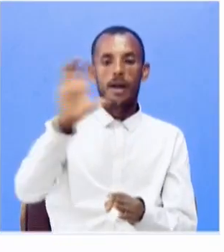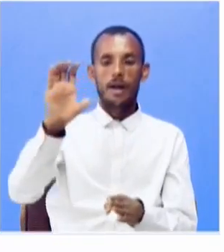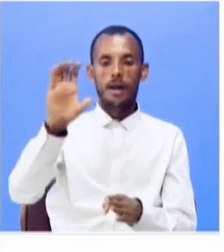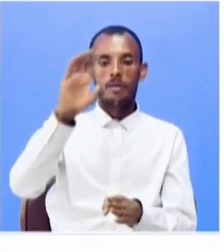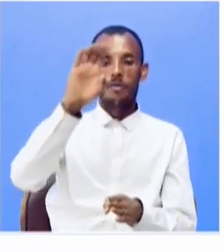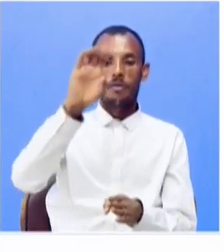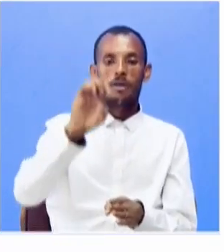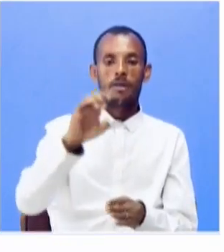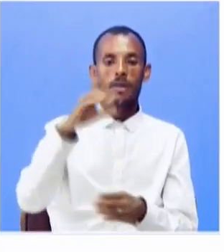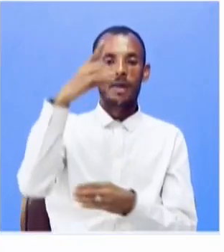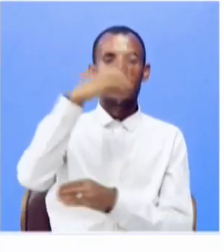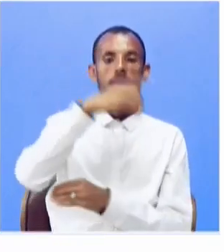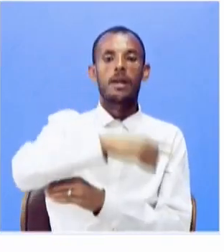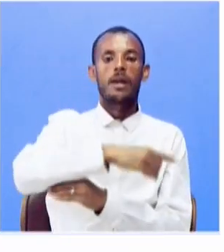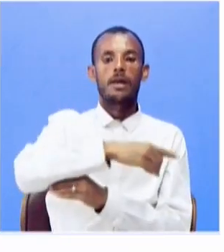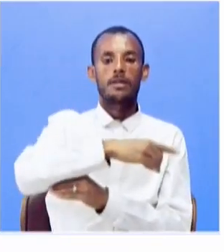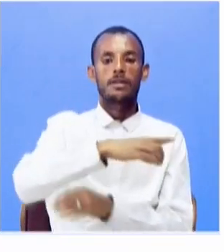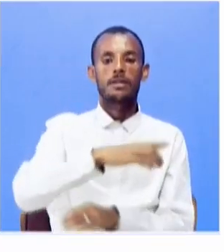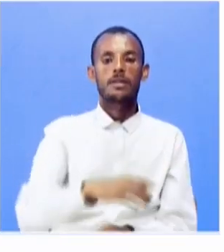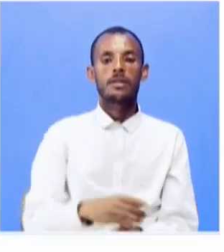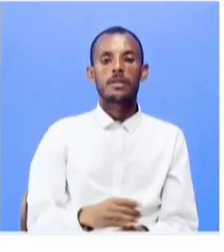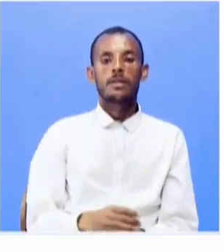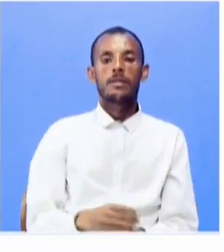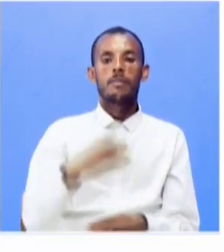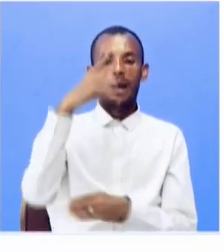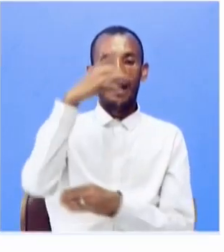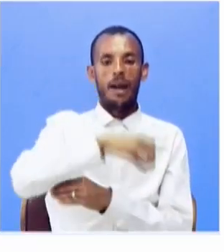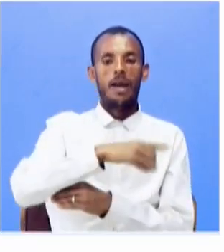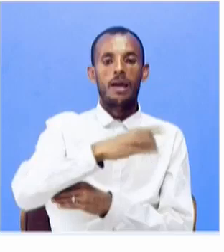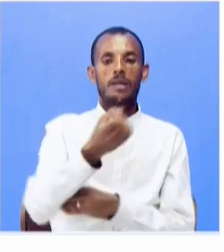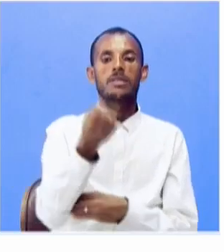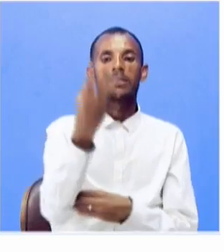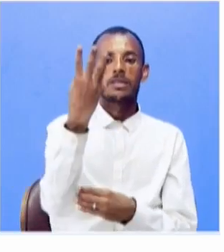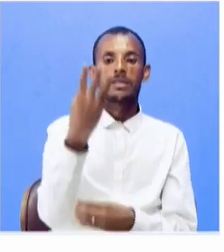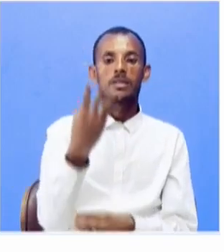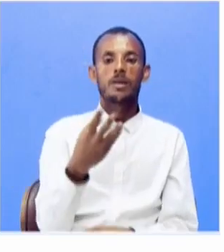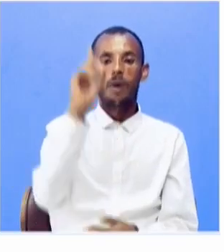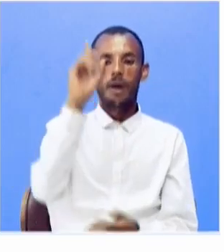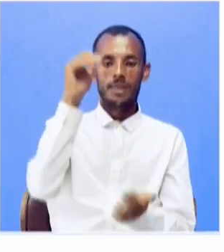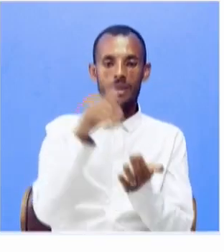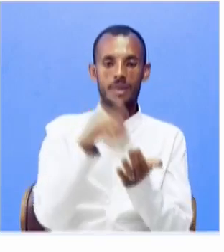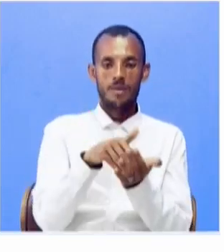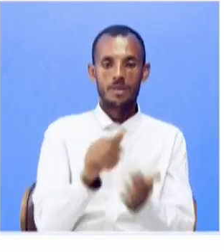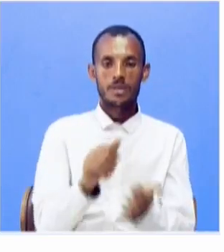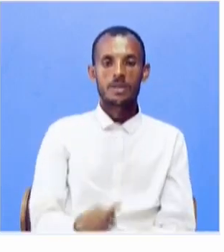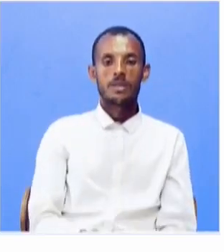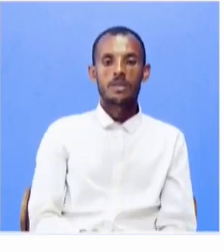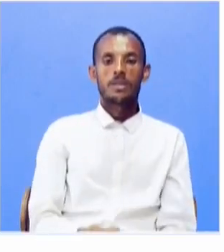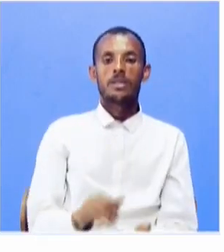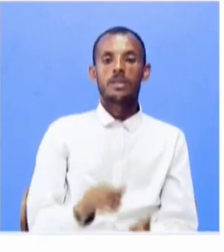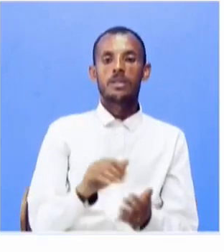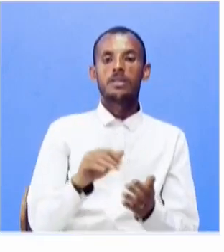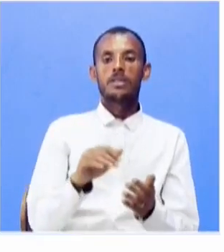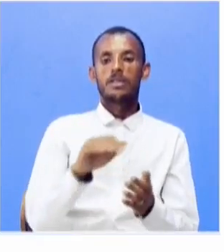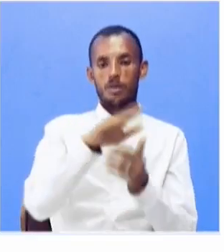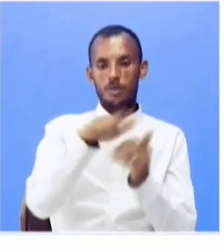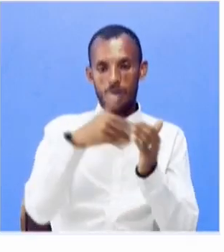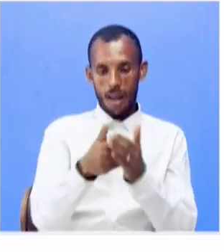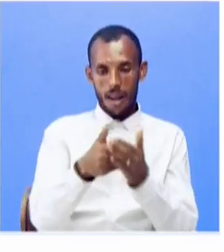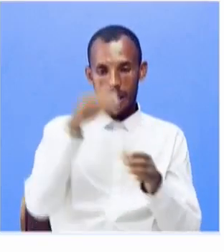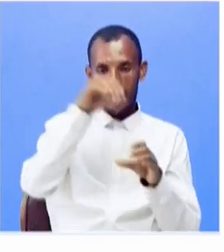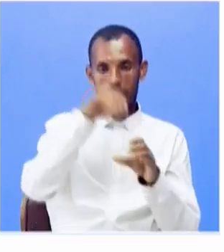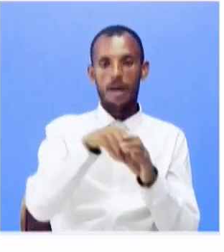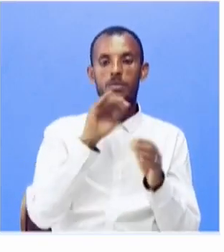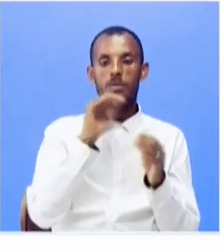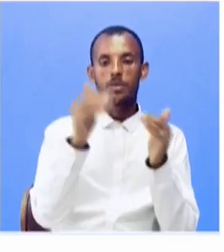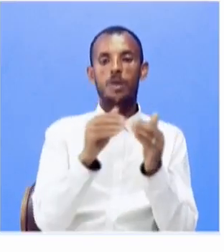Per day, the income is 1,000. Therefore, the total income will be, it is,